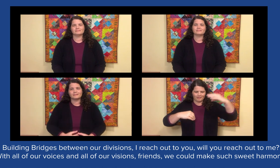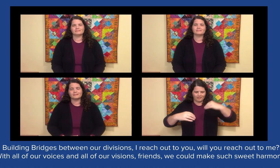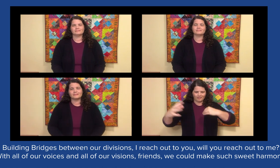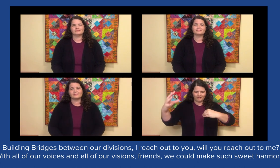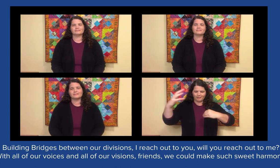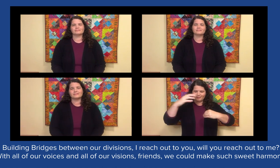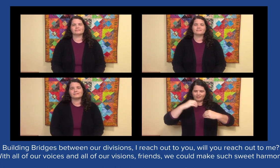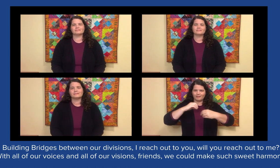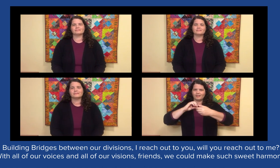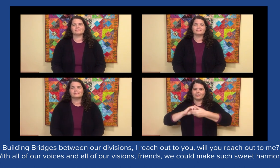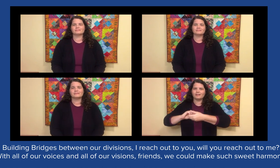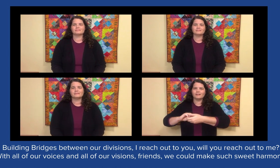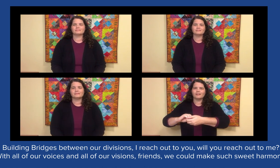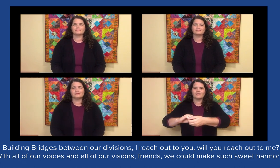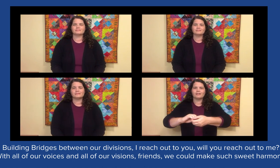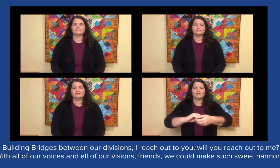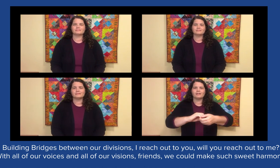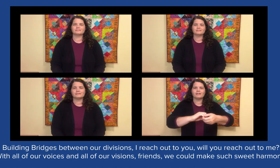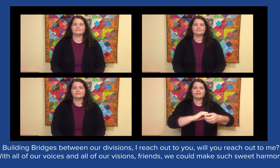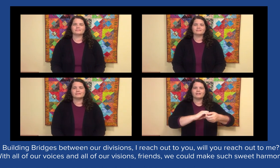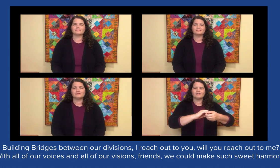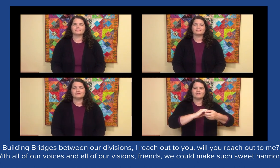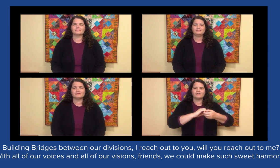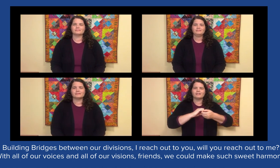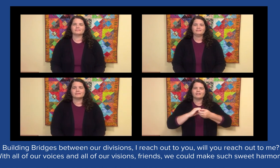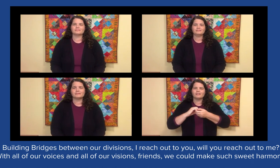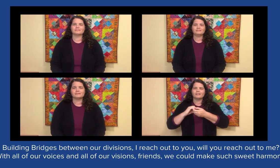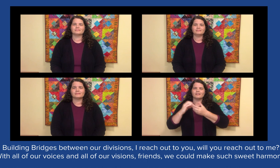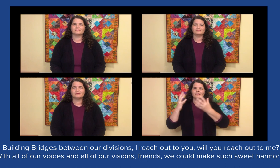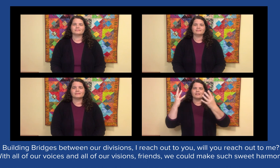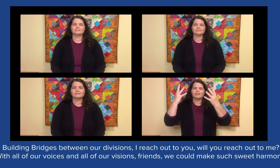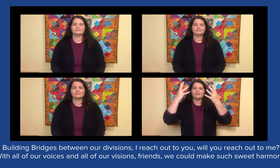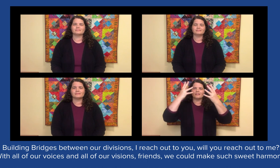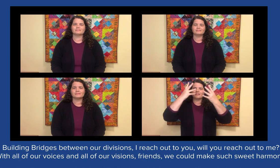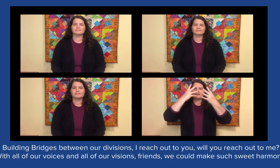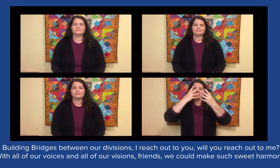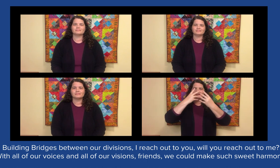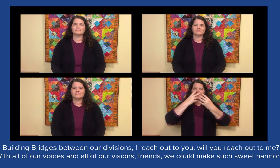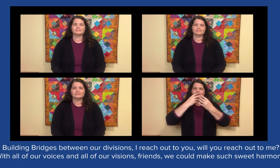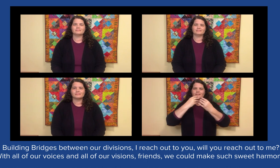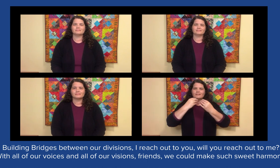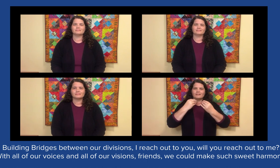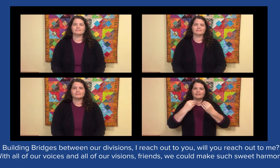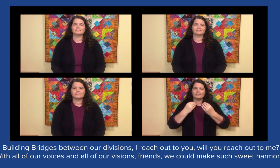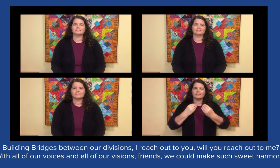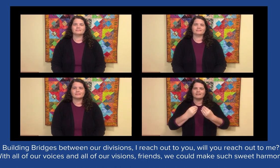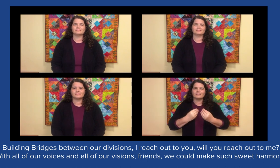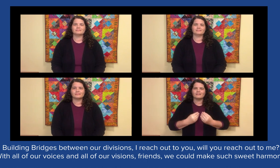visions, friends, we could make such sweet harmony.